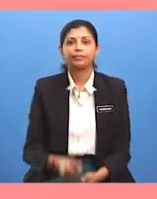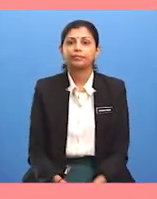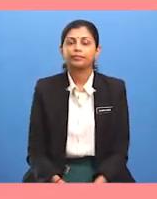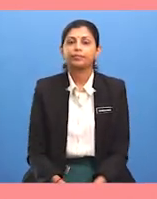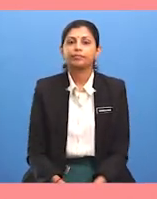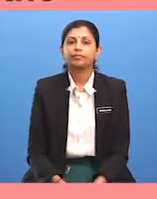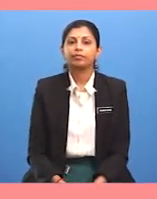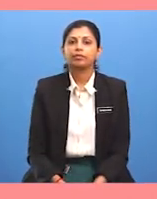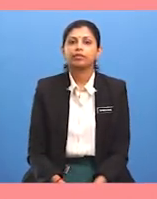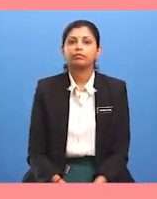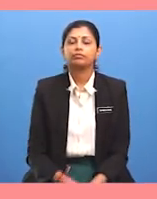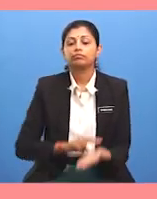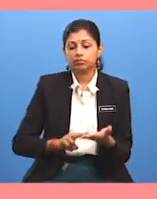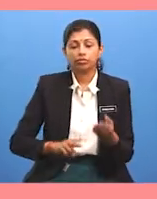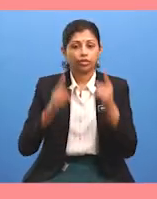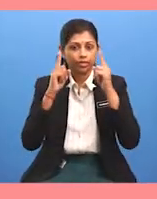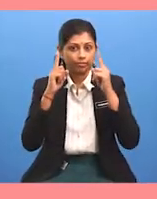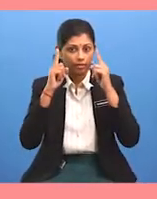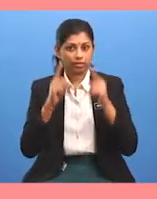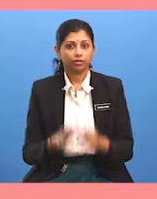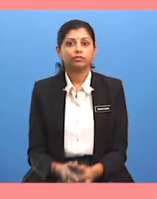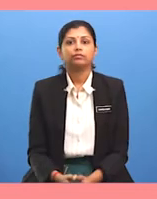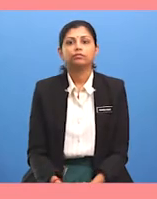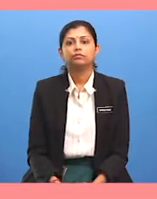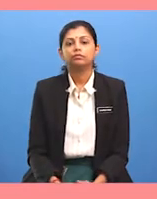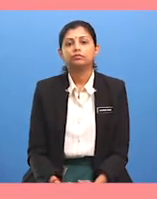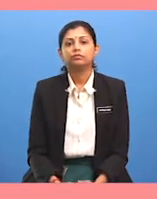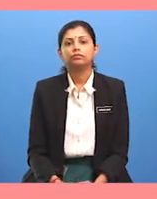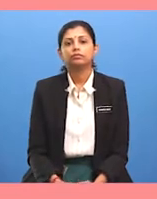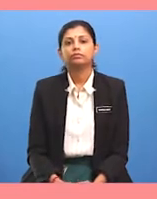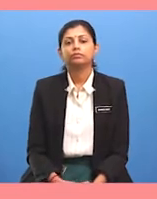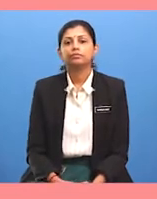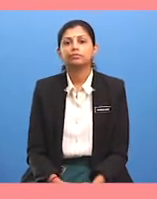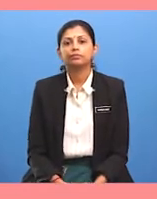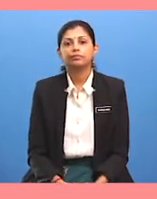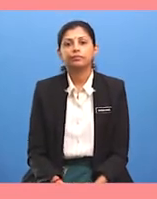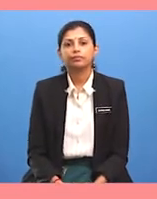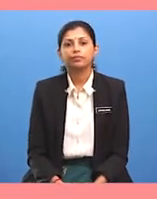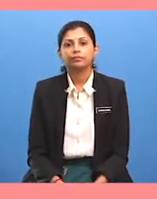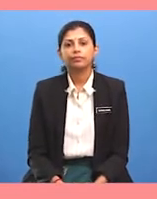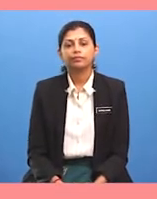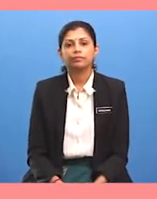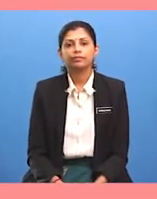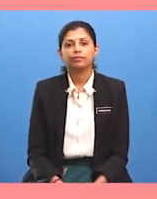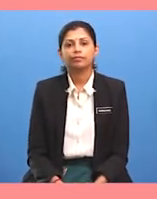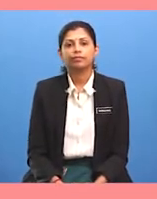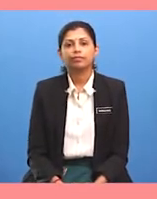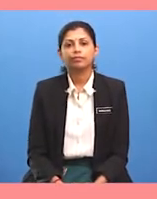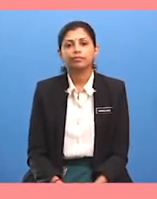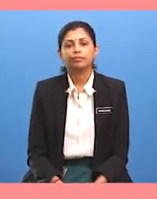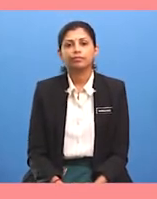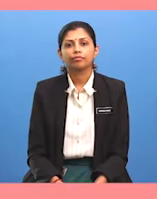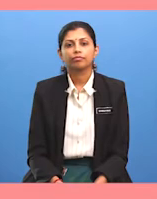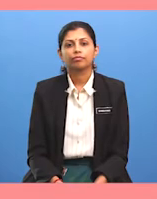Why does the writer include information about the three fellow students? A. They were his